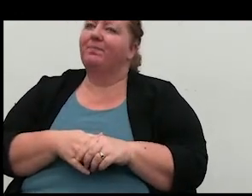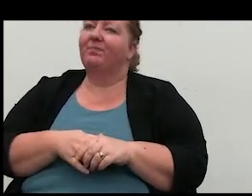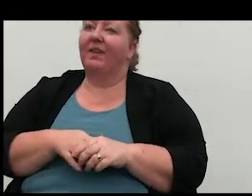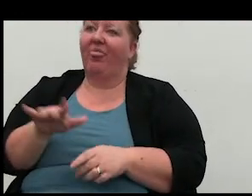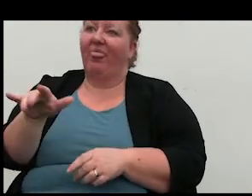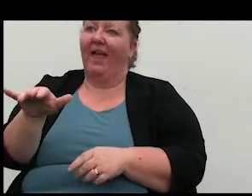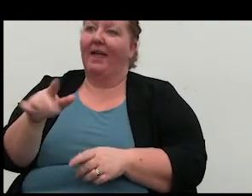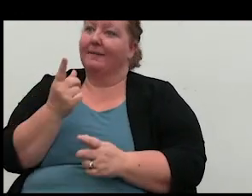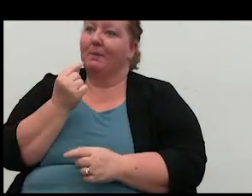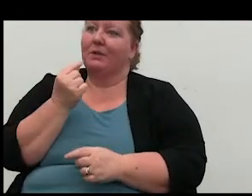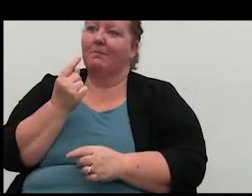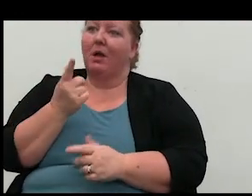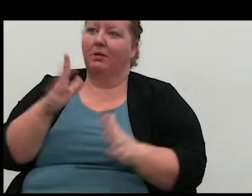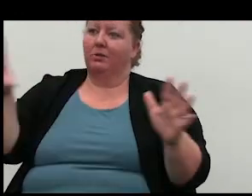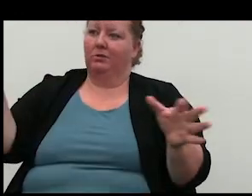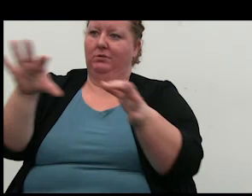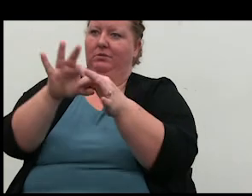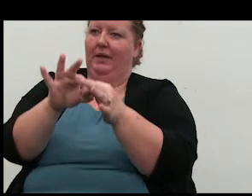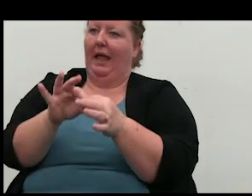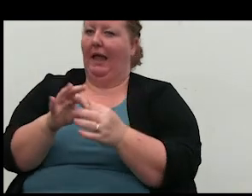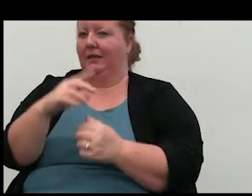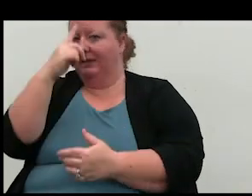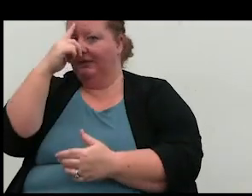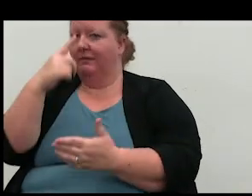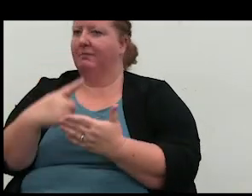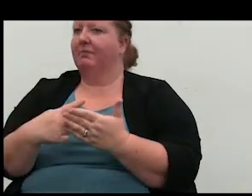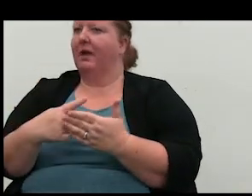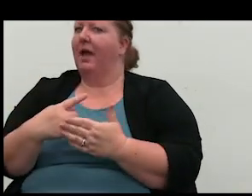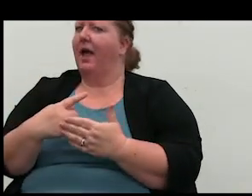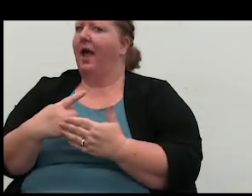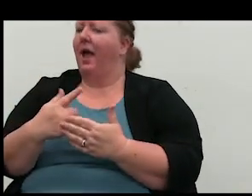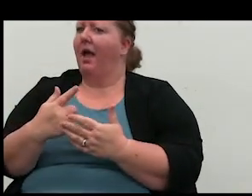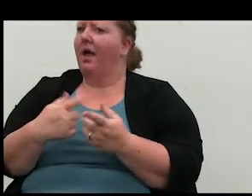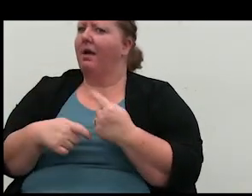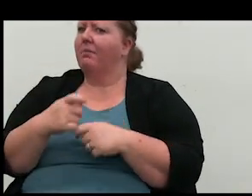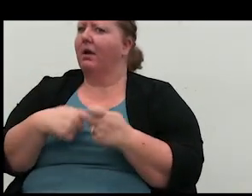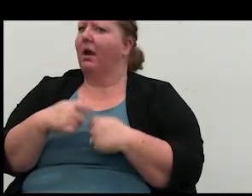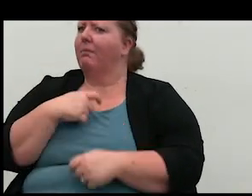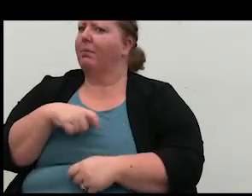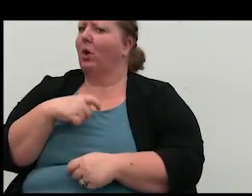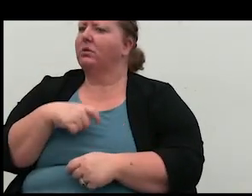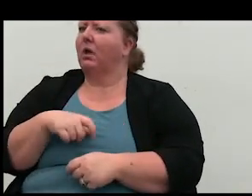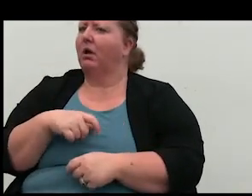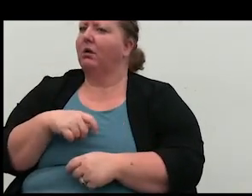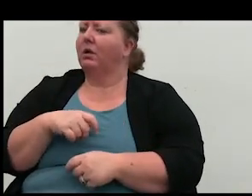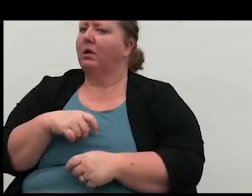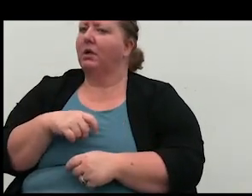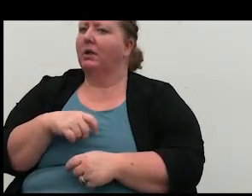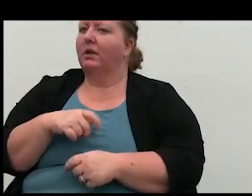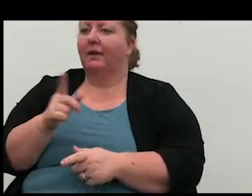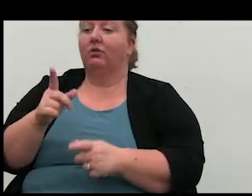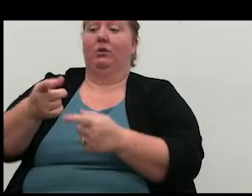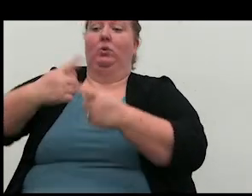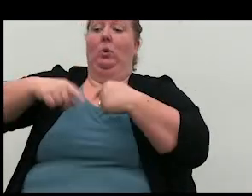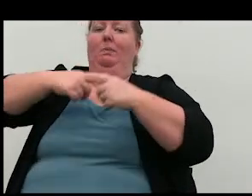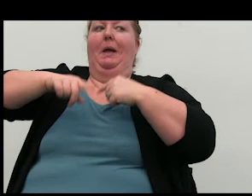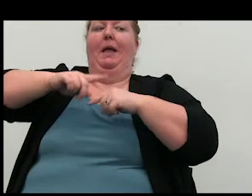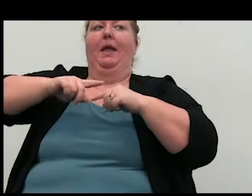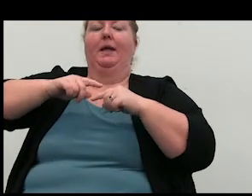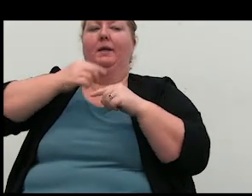is there and it is possible to infer it. And then it becomes very, very personal because you could say, well, in fact, actually, to go back to